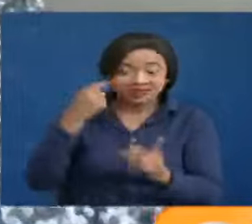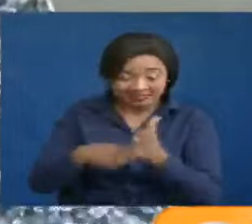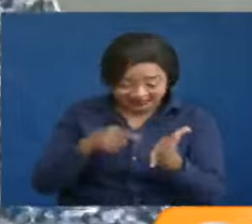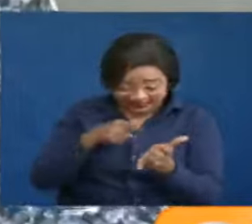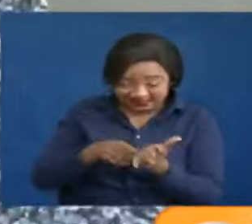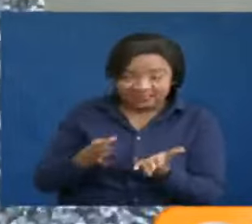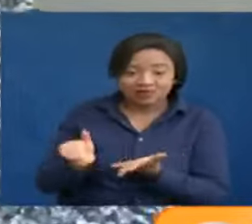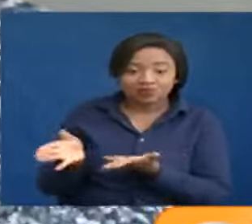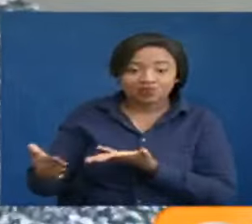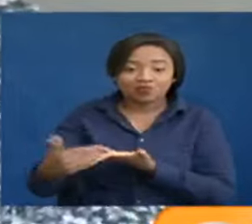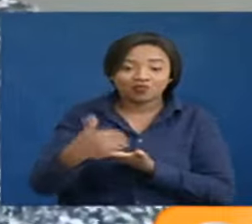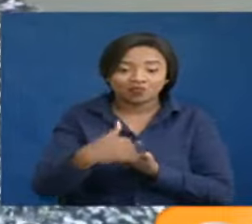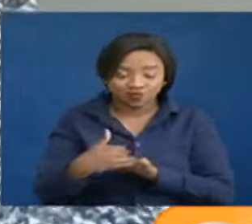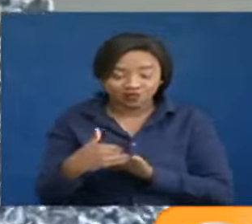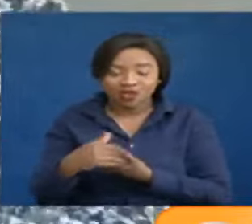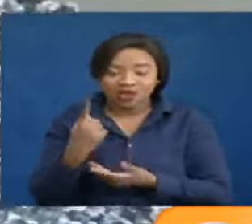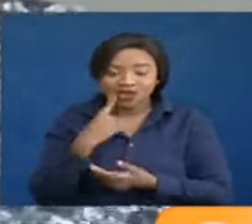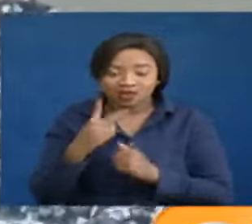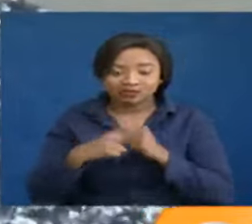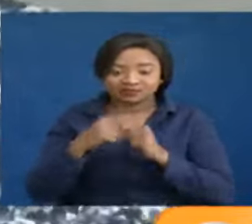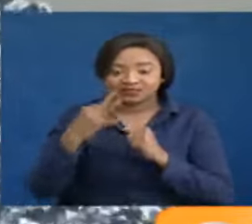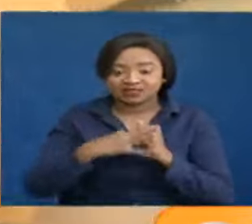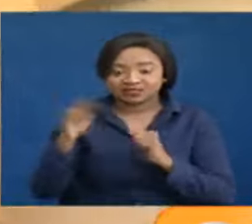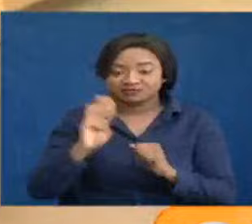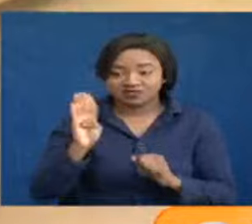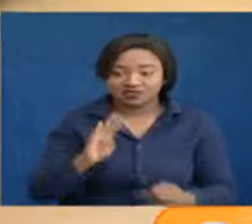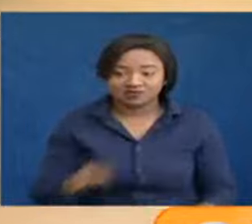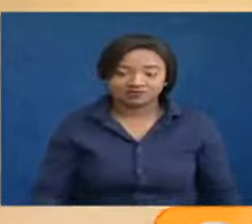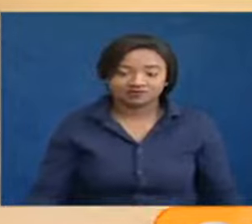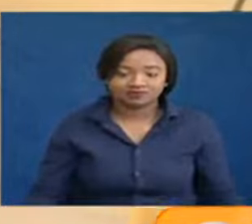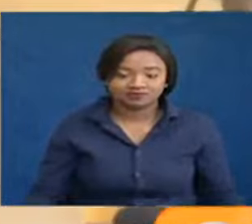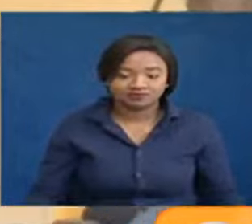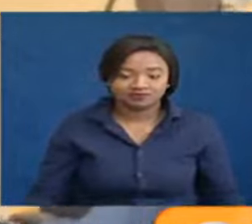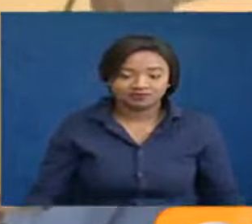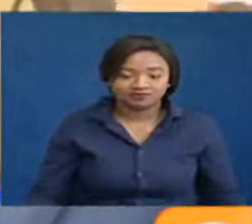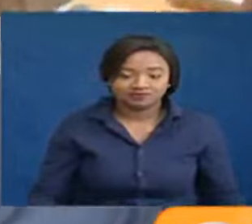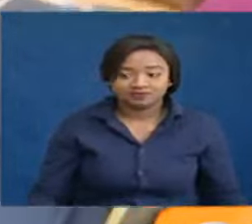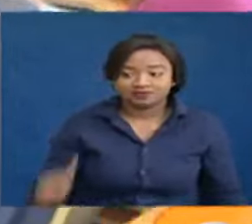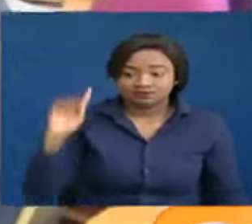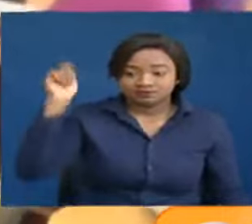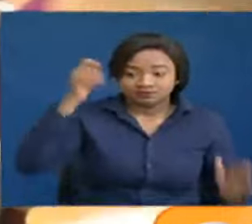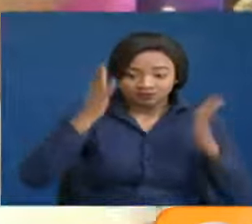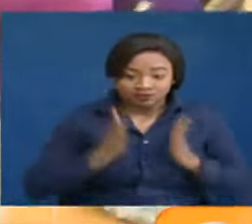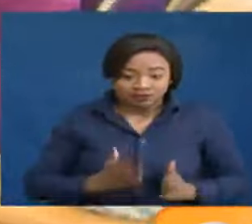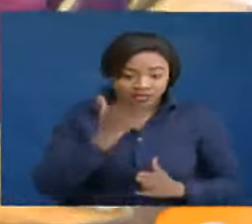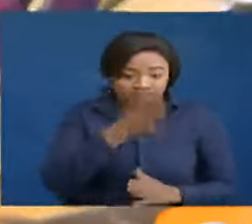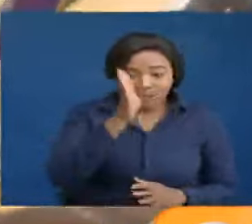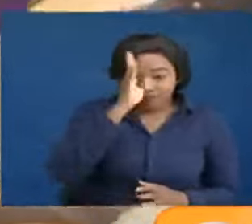billion Kenya shillings to finance this year's budget. Kenyans in Bungoma and Isiolo counties on the first day of the